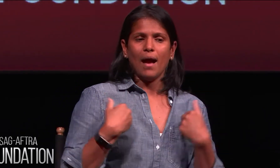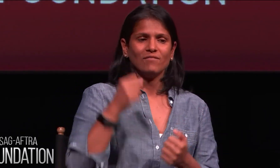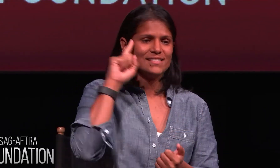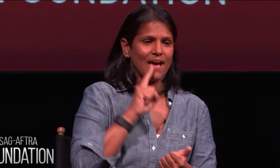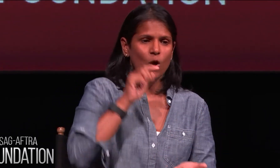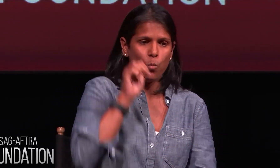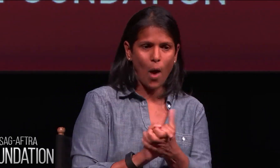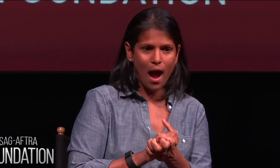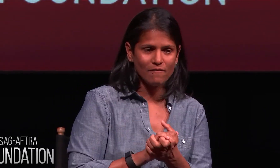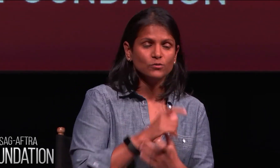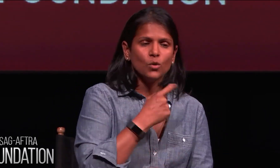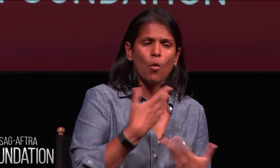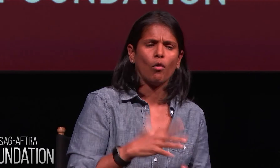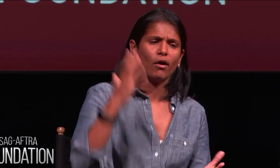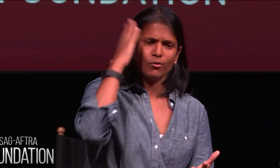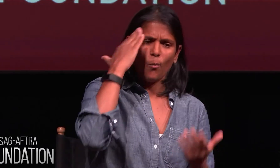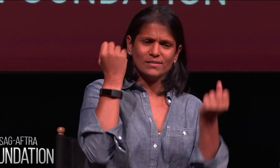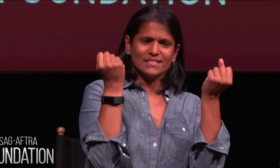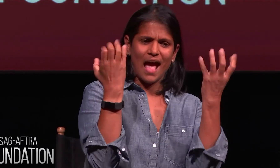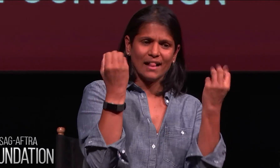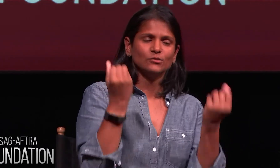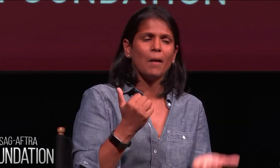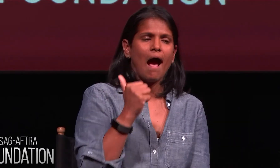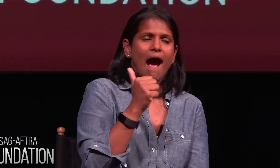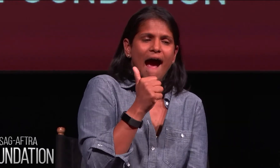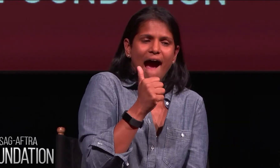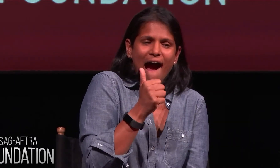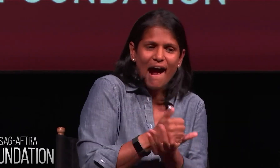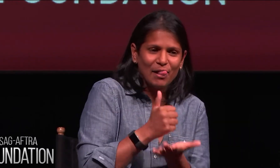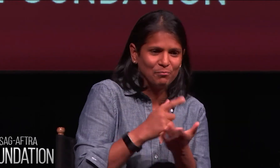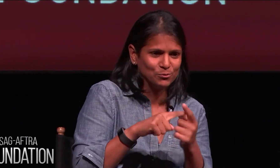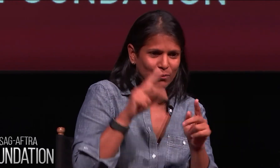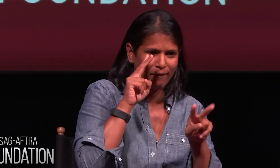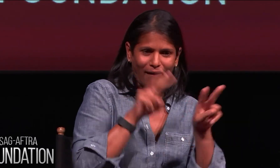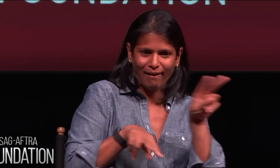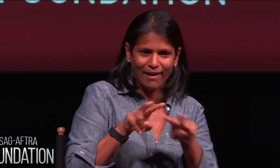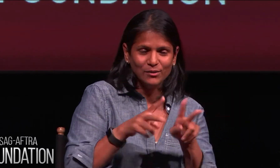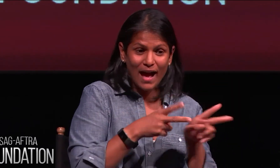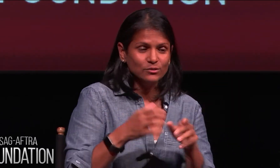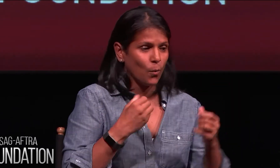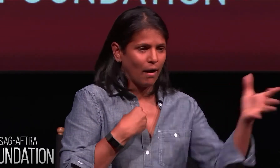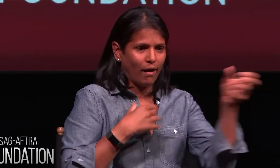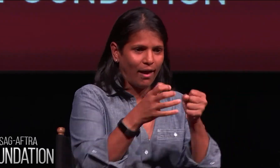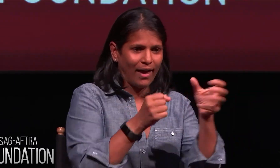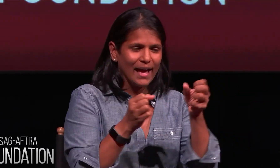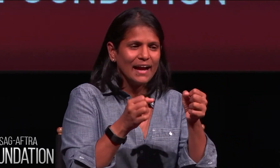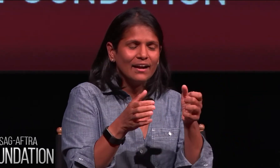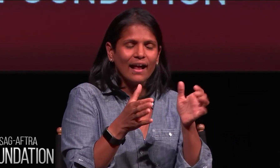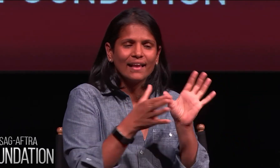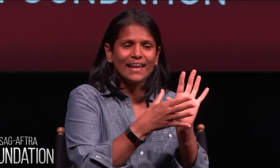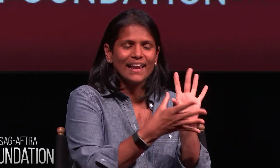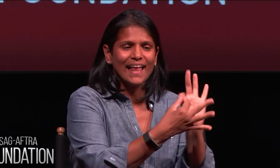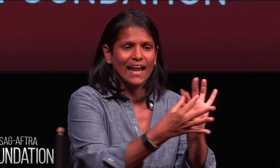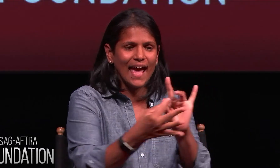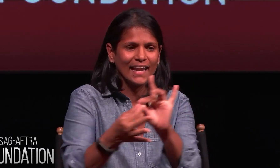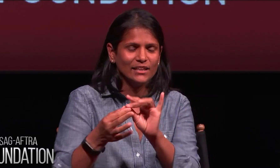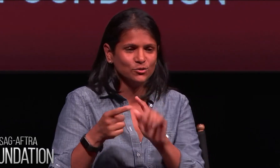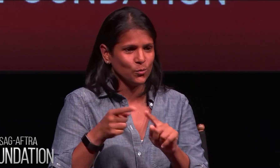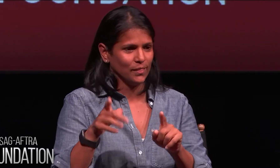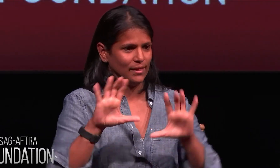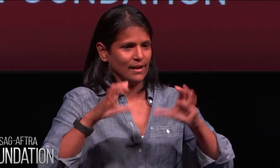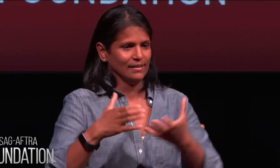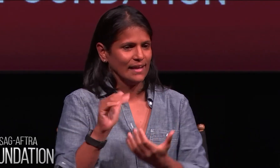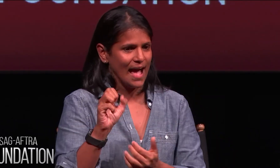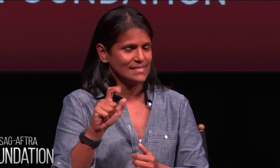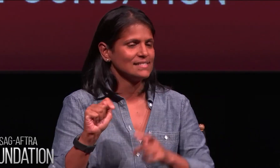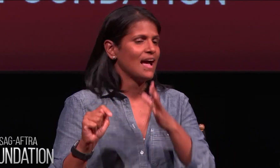And we had a hearing editor who had a deaf wife who knew sign language. And that way we could have the eye for the